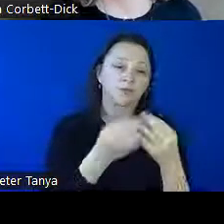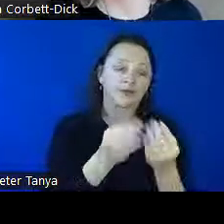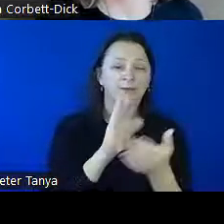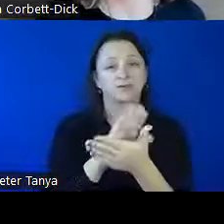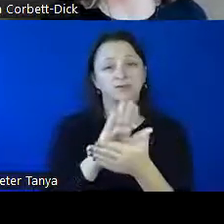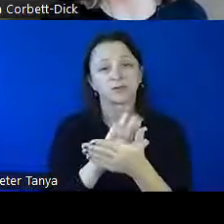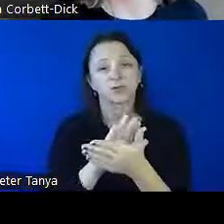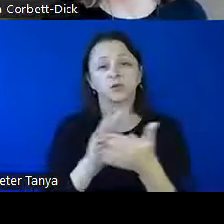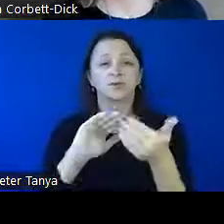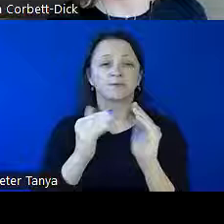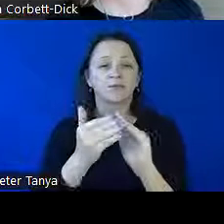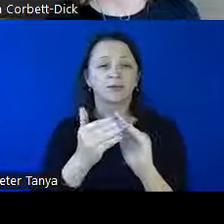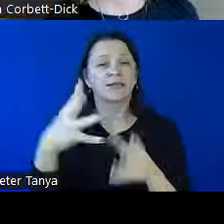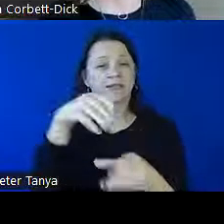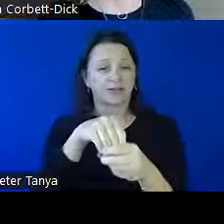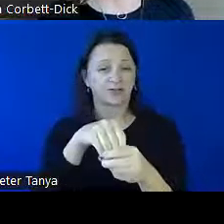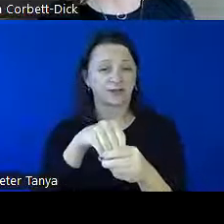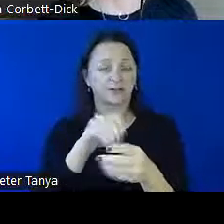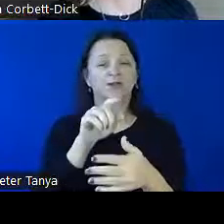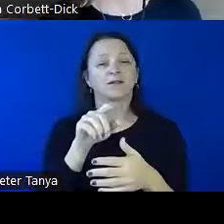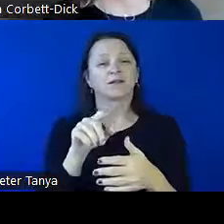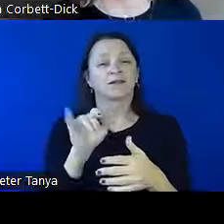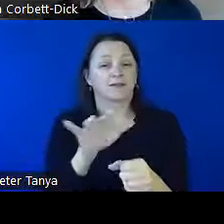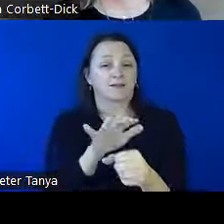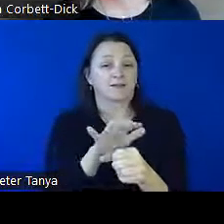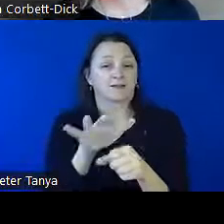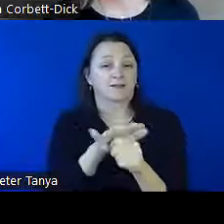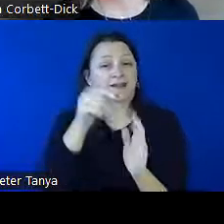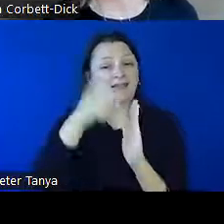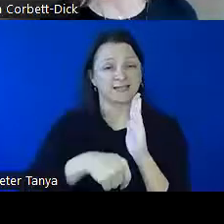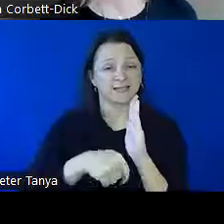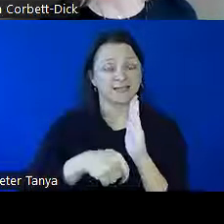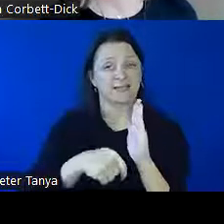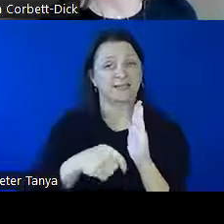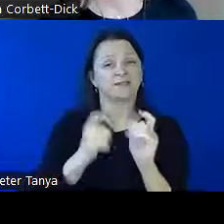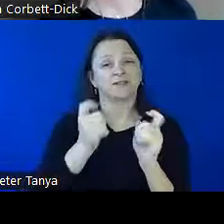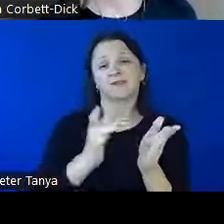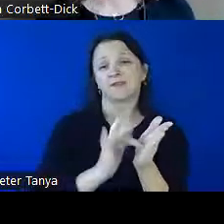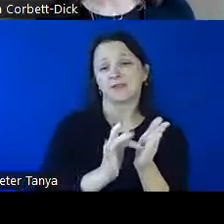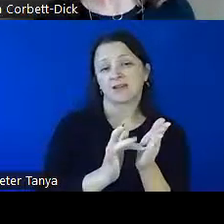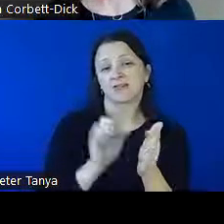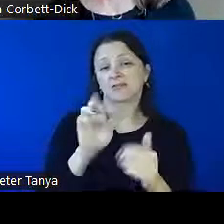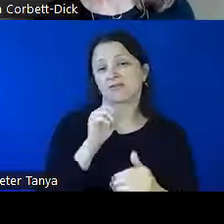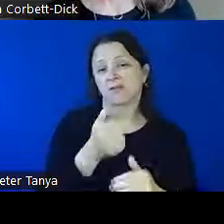peer relationships? And are these of sufficient intensity to warrant medication treatment?